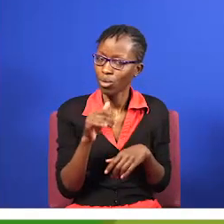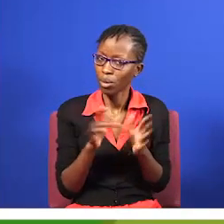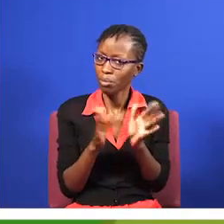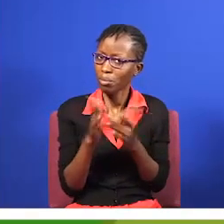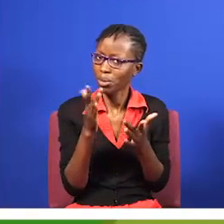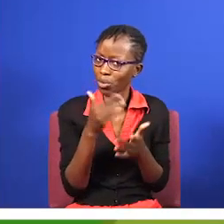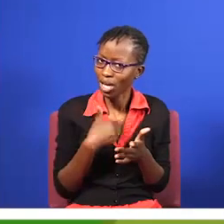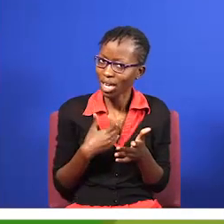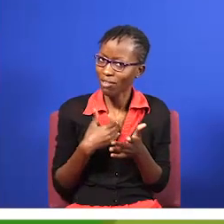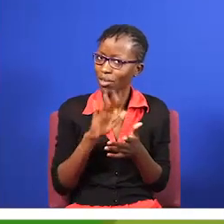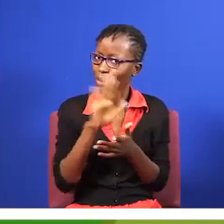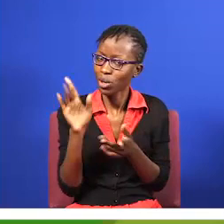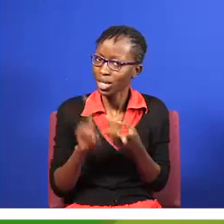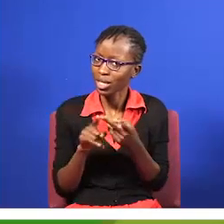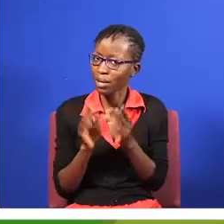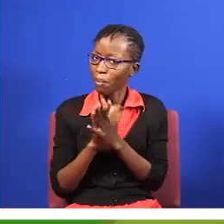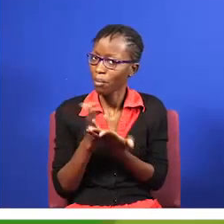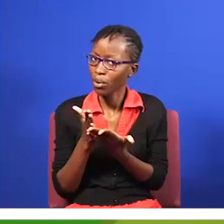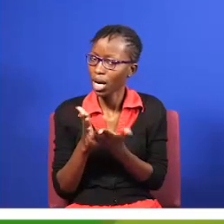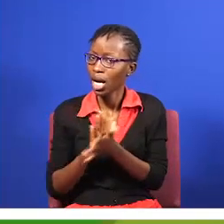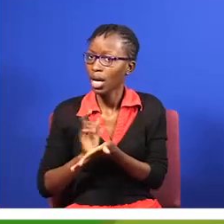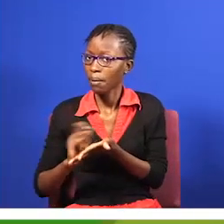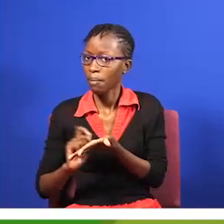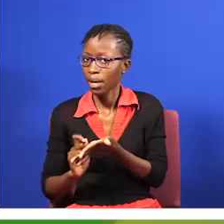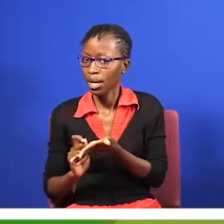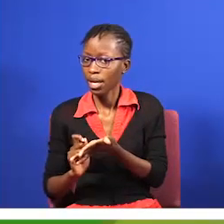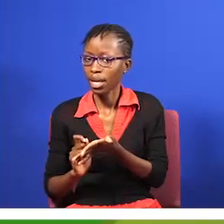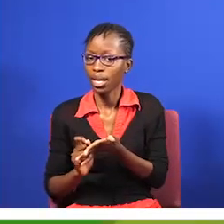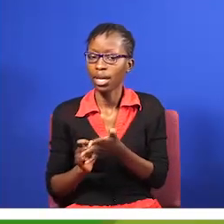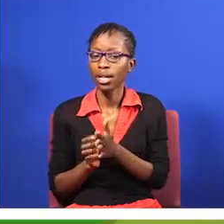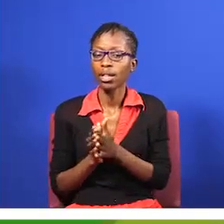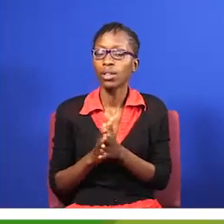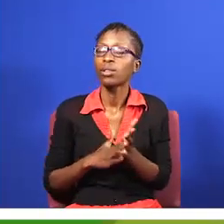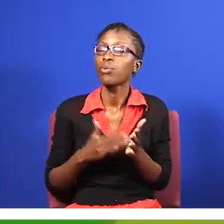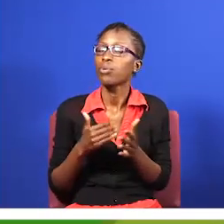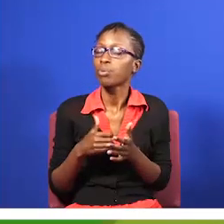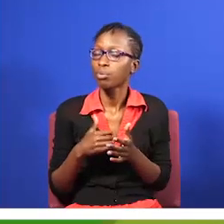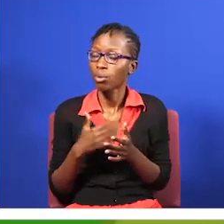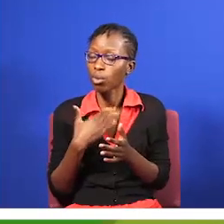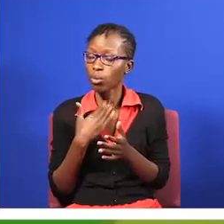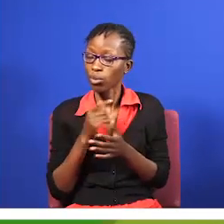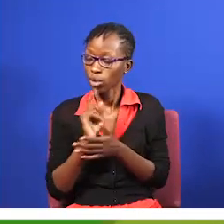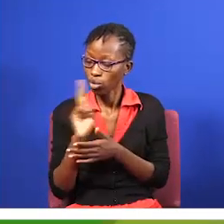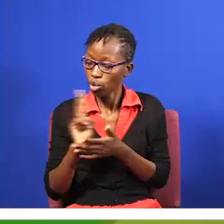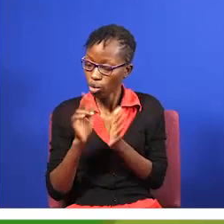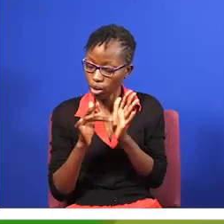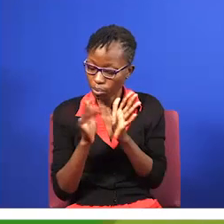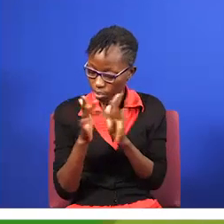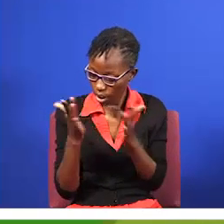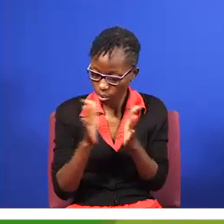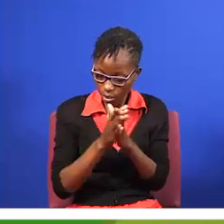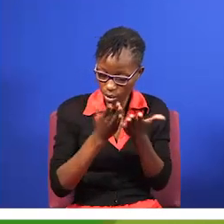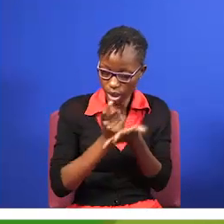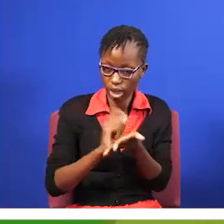Bible, with your notebook, and a pen? We are going to use this right away, even as we